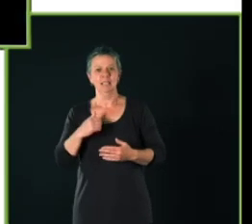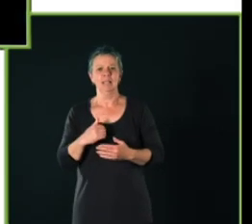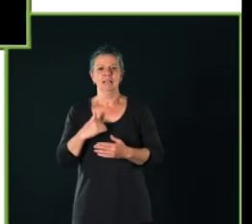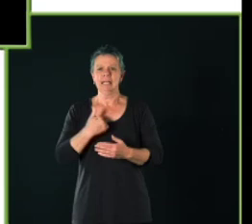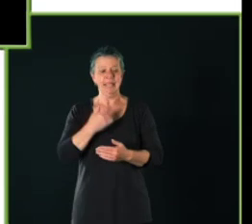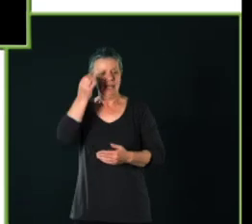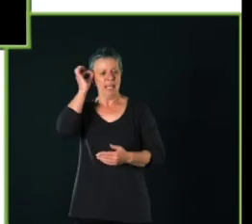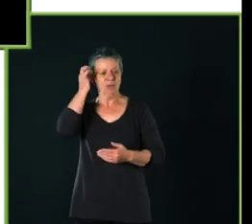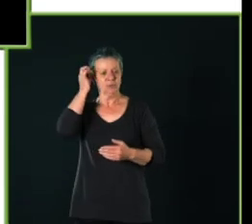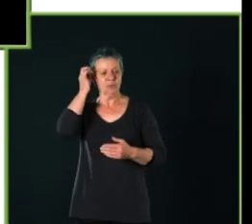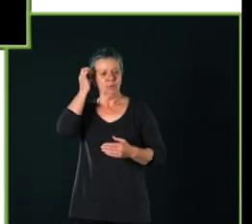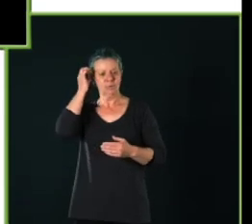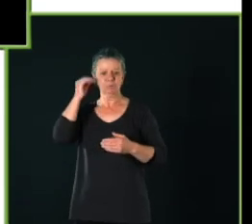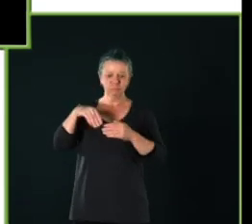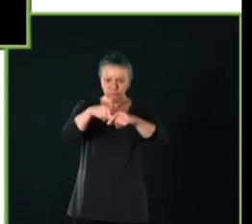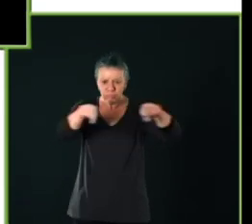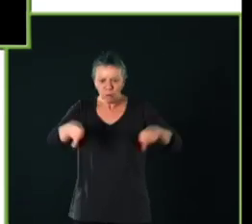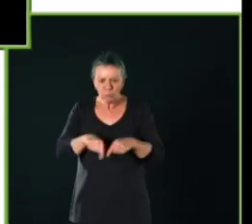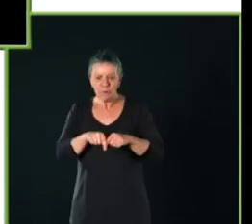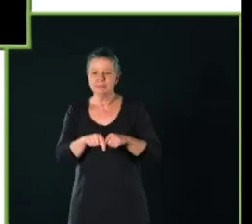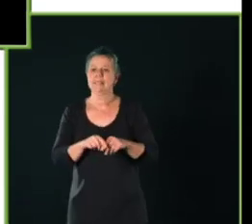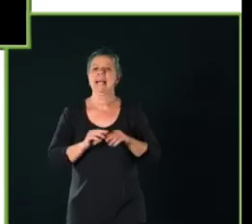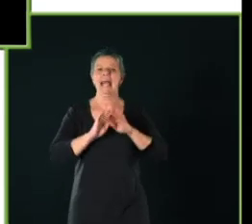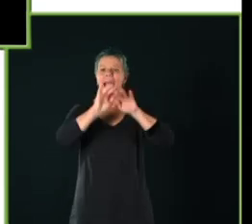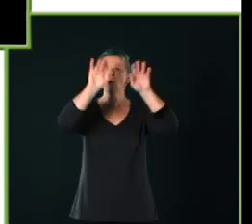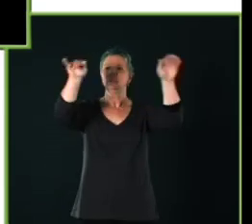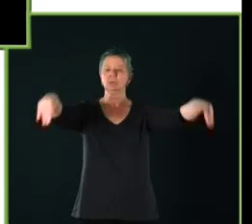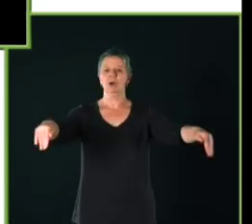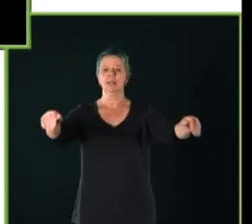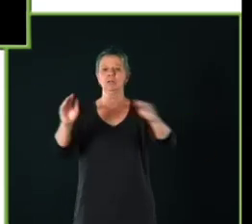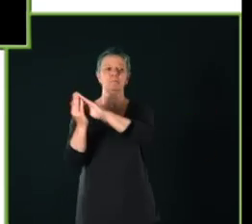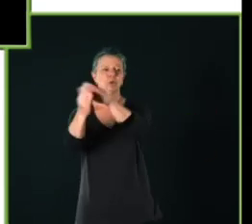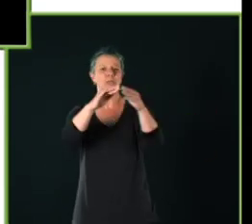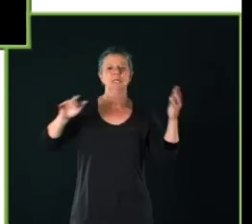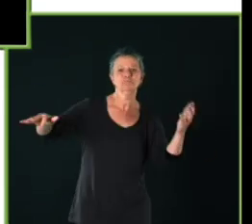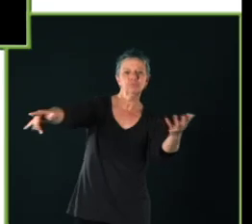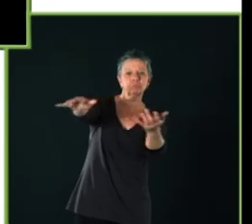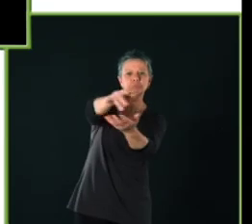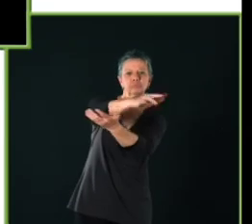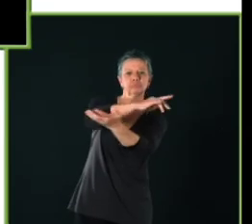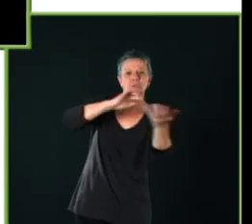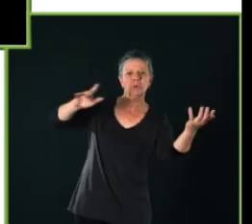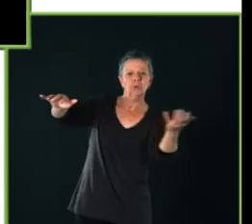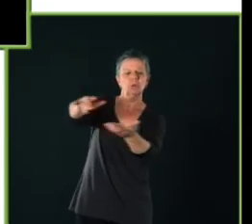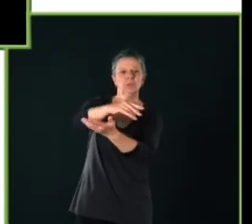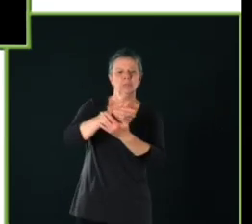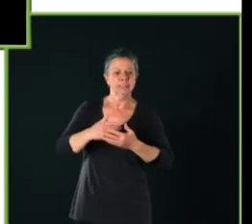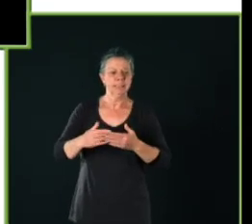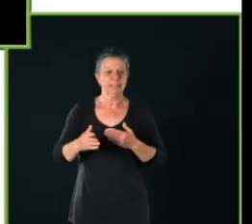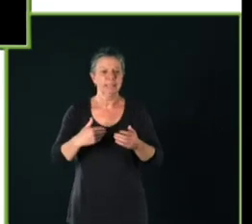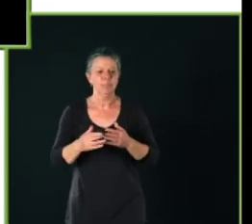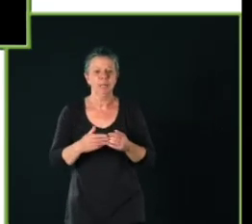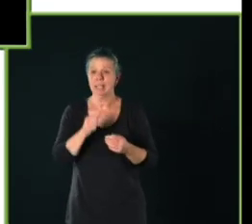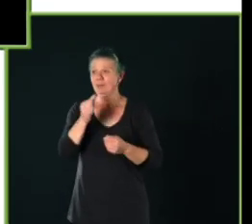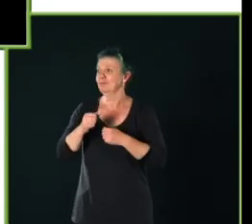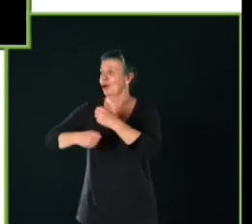the chamber and into the people. You need to take it to their community, even if it is on a run, even if it is into their